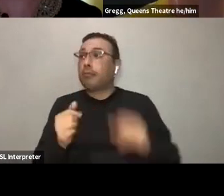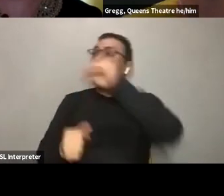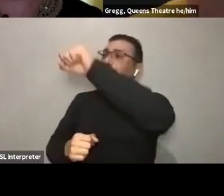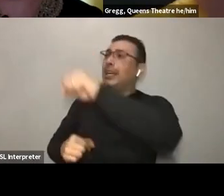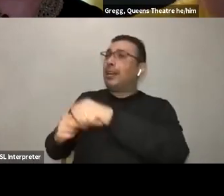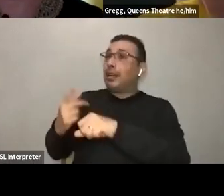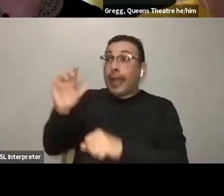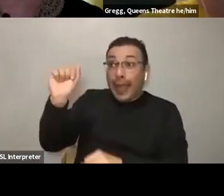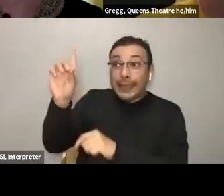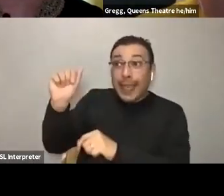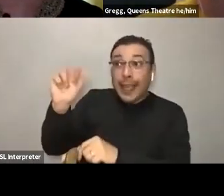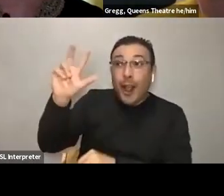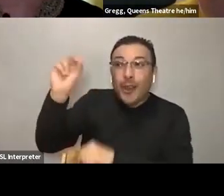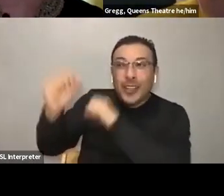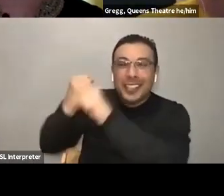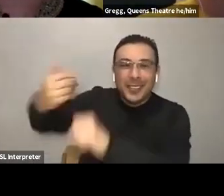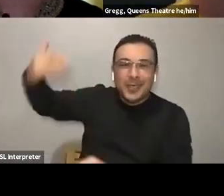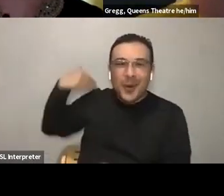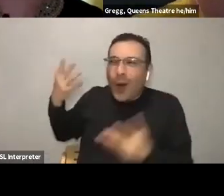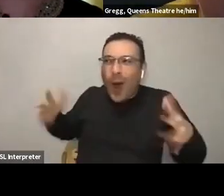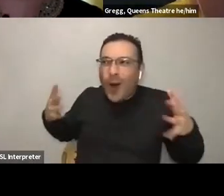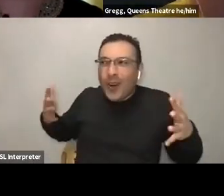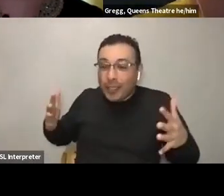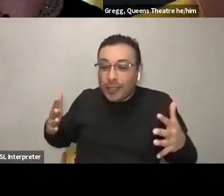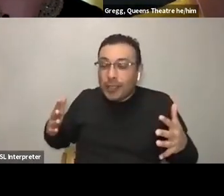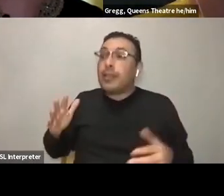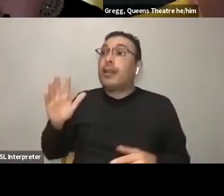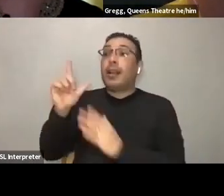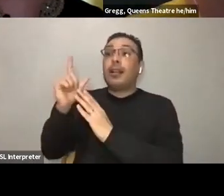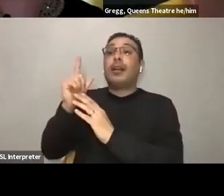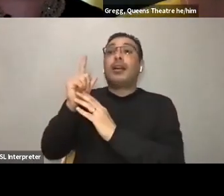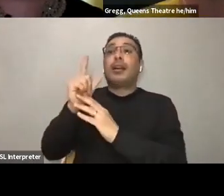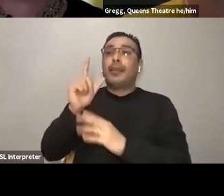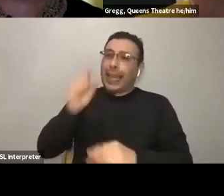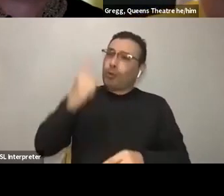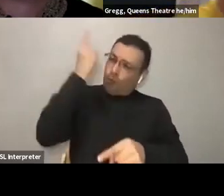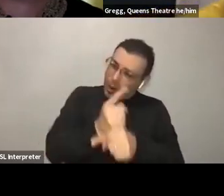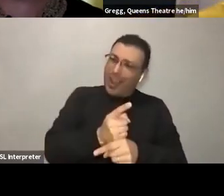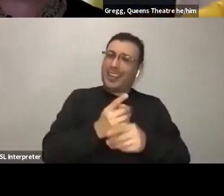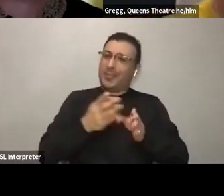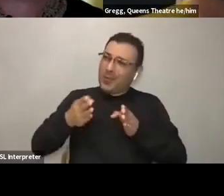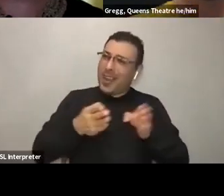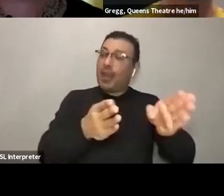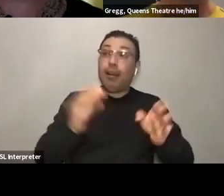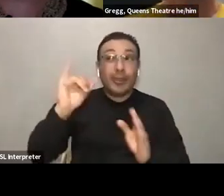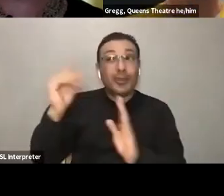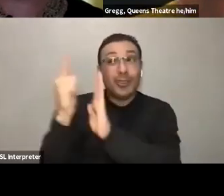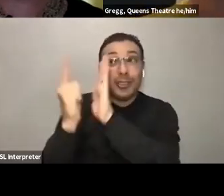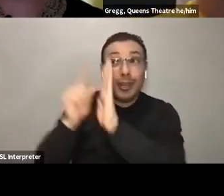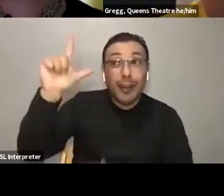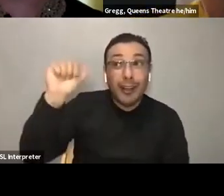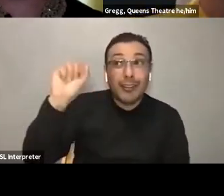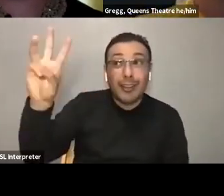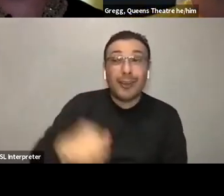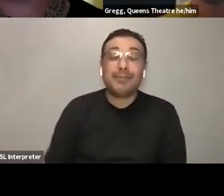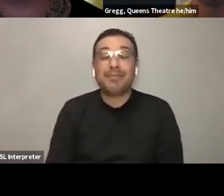Exactly. It's, not only the right thing to do, it's the law. Yeah. Right. And, um, I just, I know we've talked a lot about, um, and I'll try to